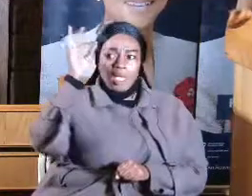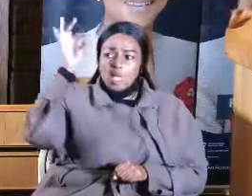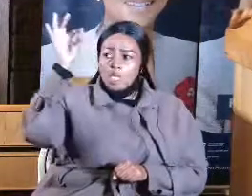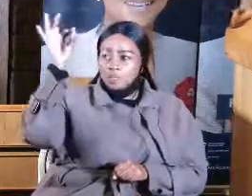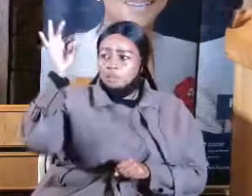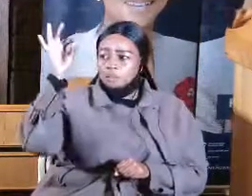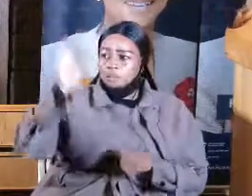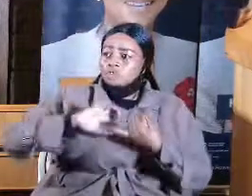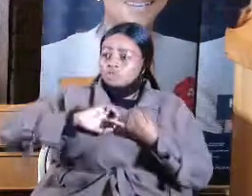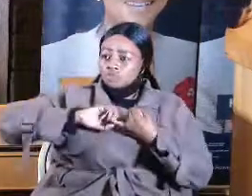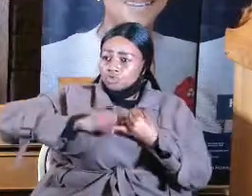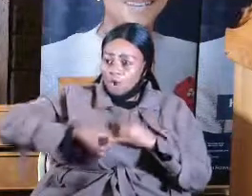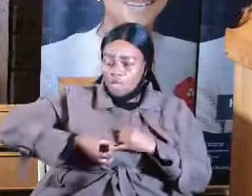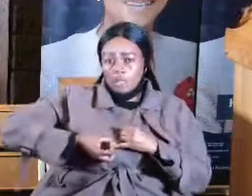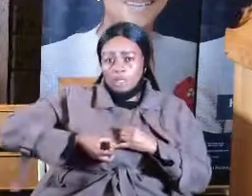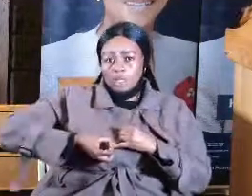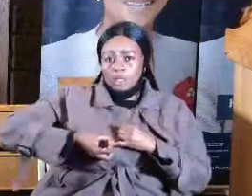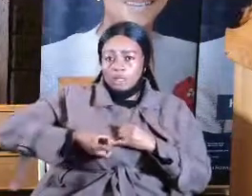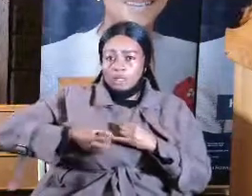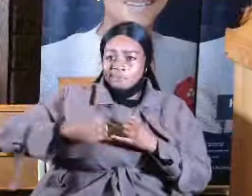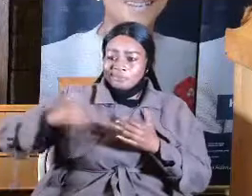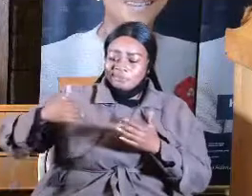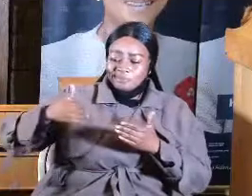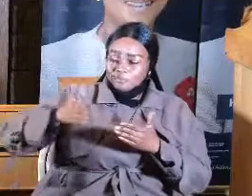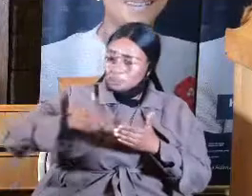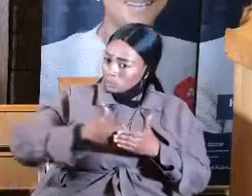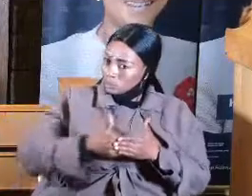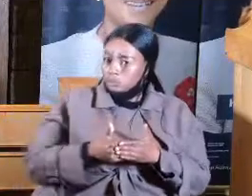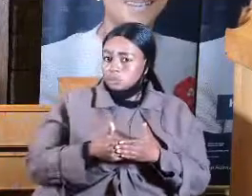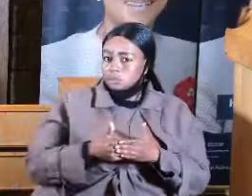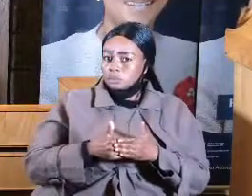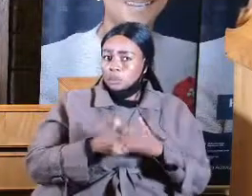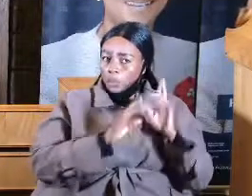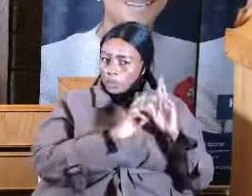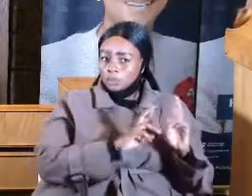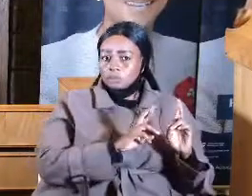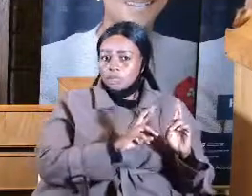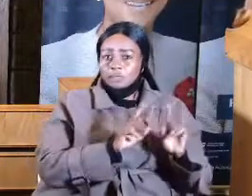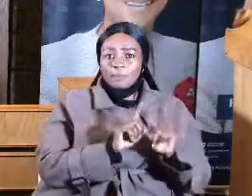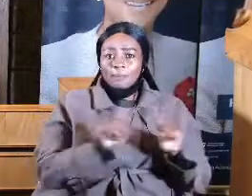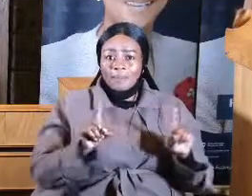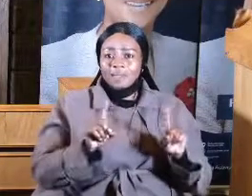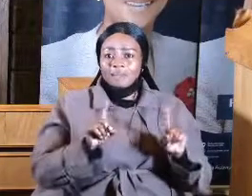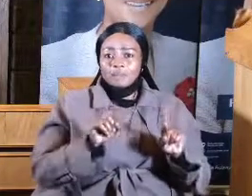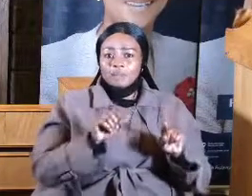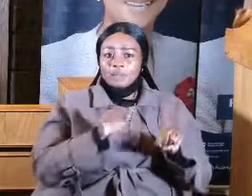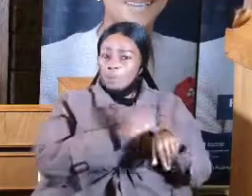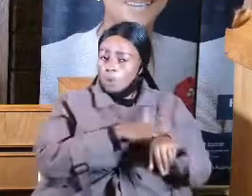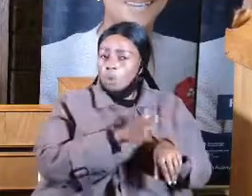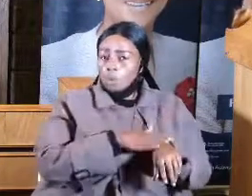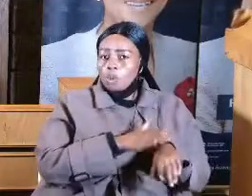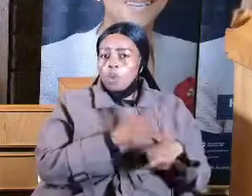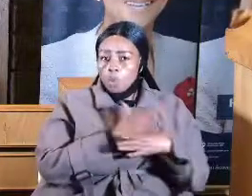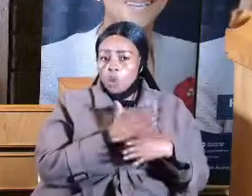making and the strides thereof. But clearly, there's more that still has to be